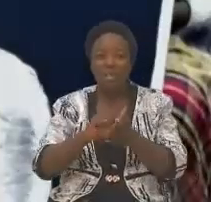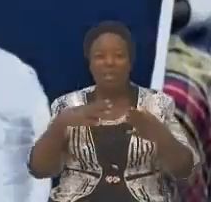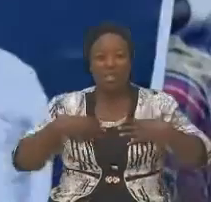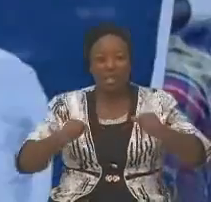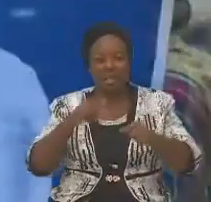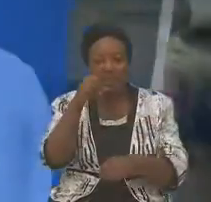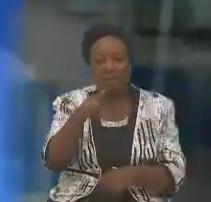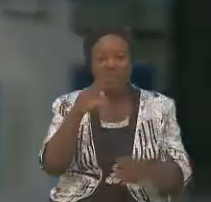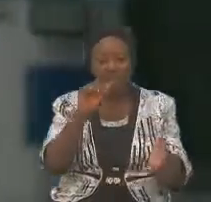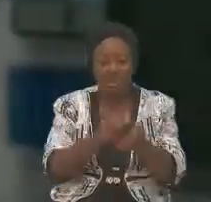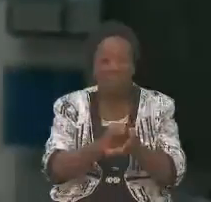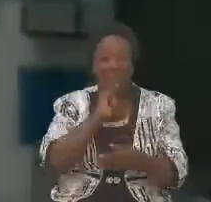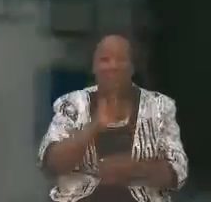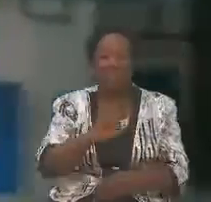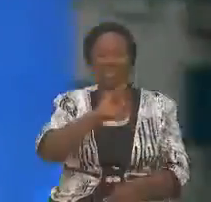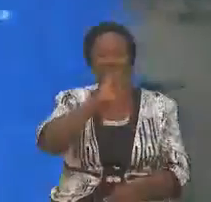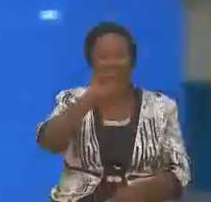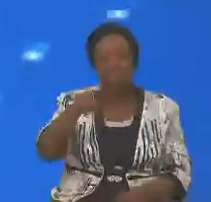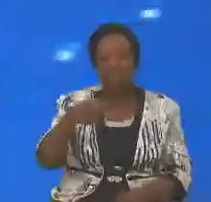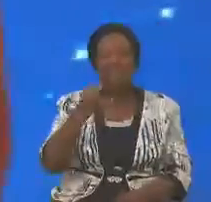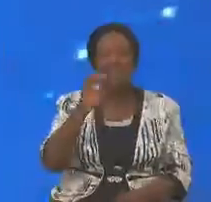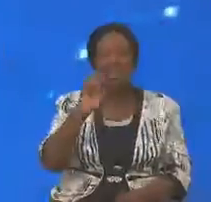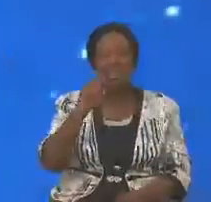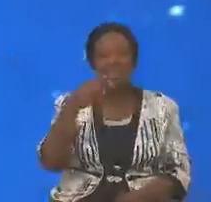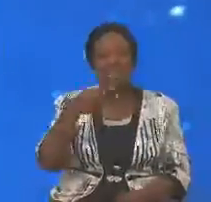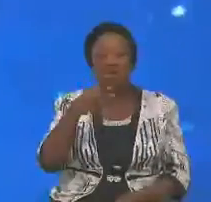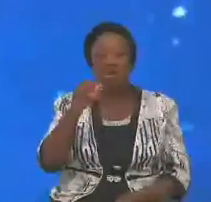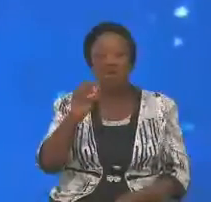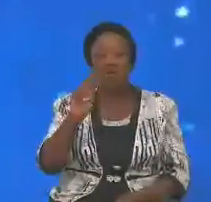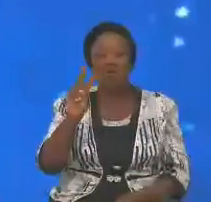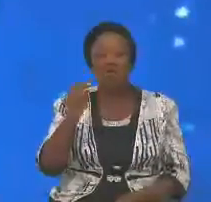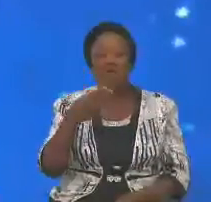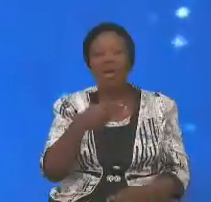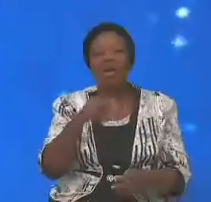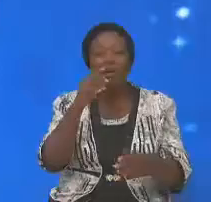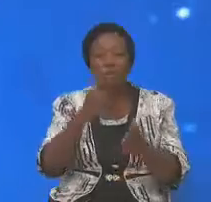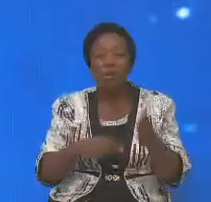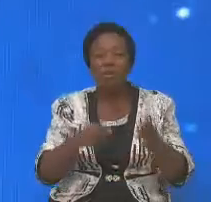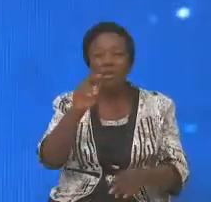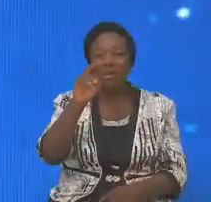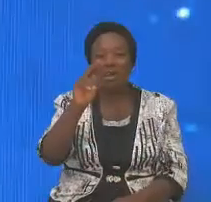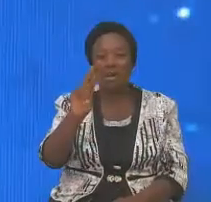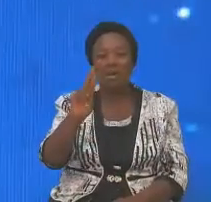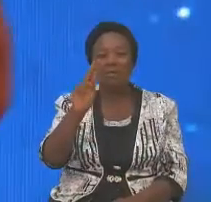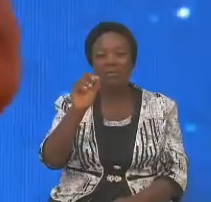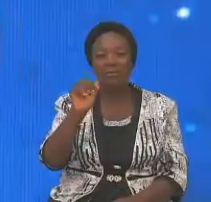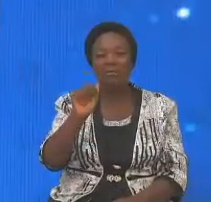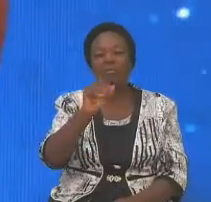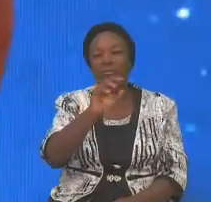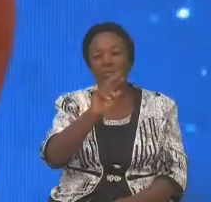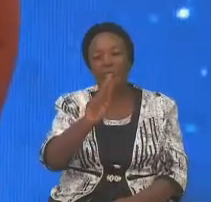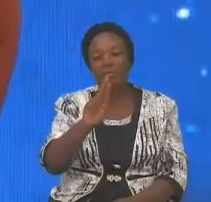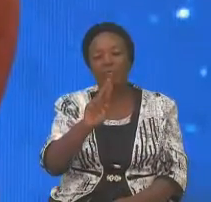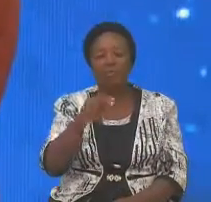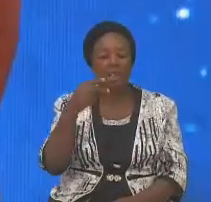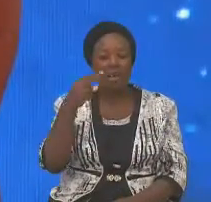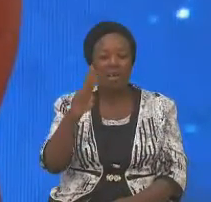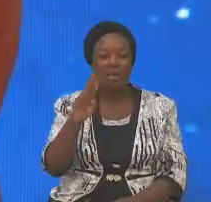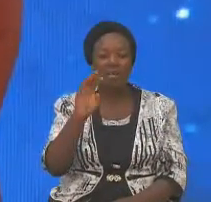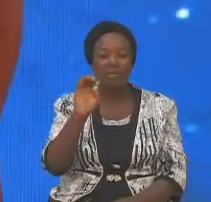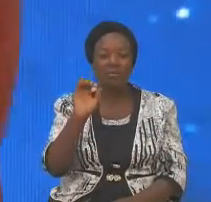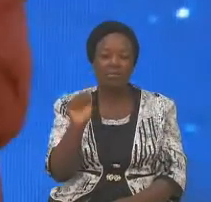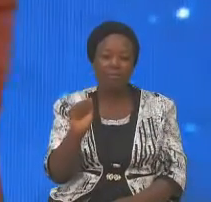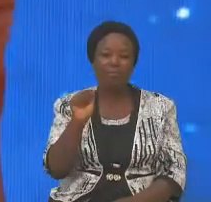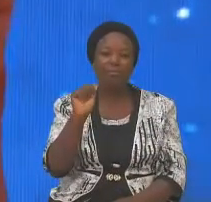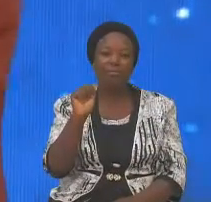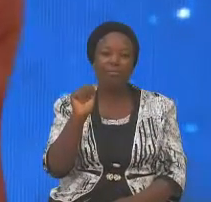redemptive names. And because of those redemptive names, all the provision from Calvary and all the power from